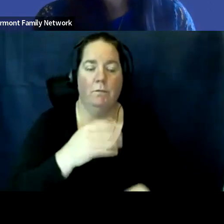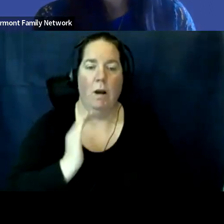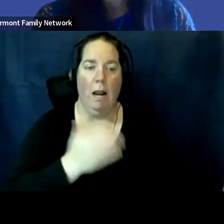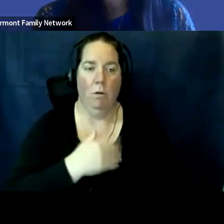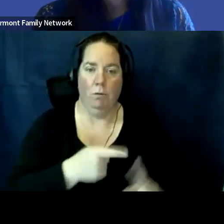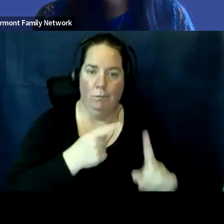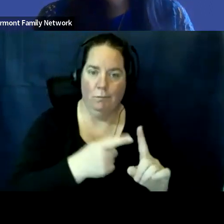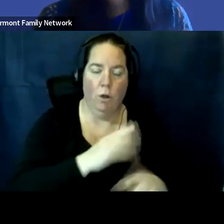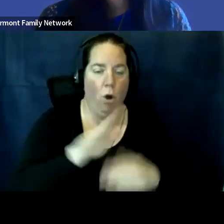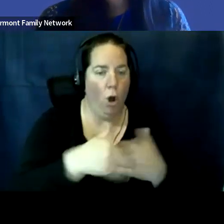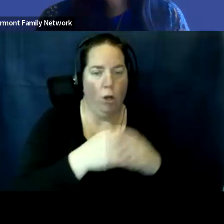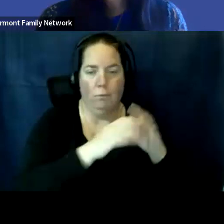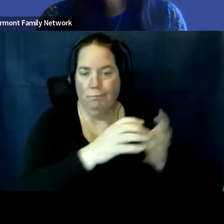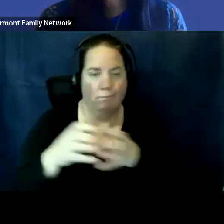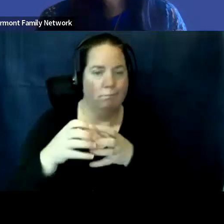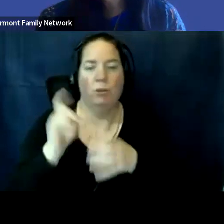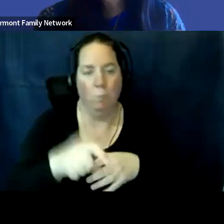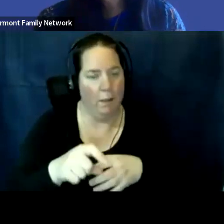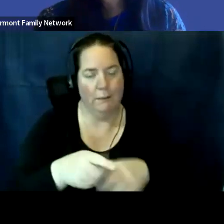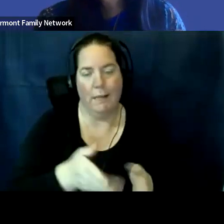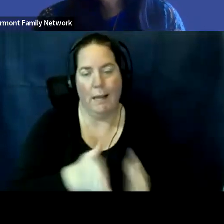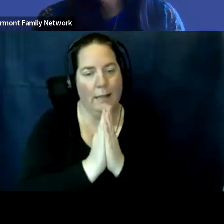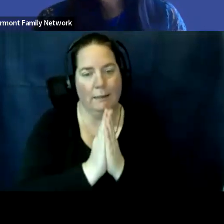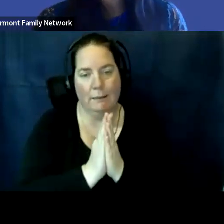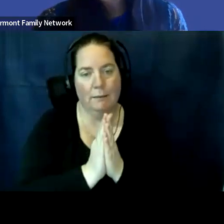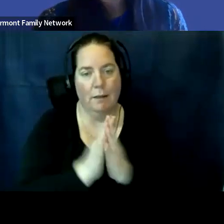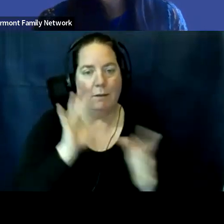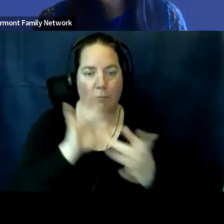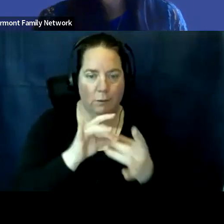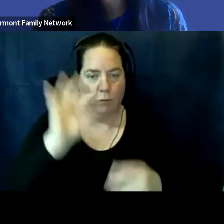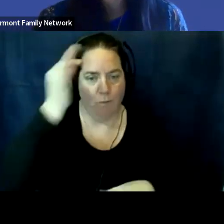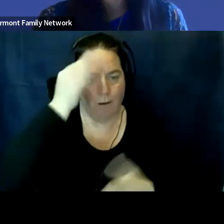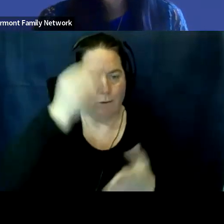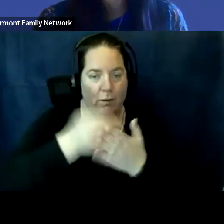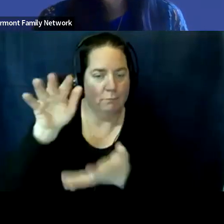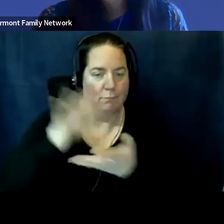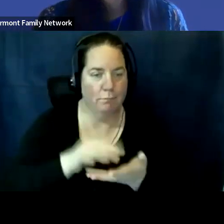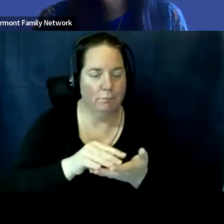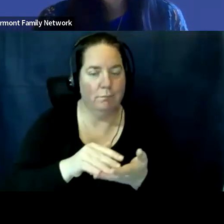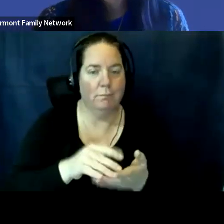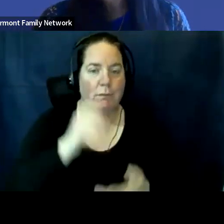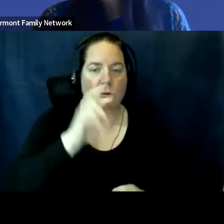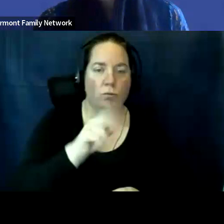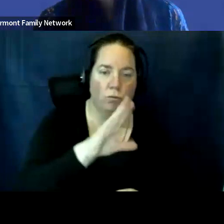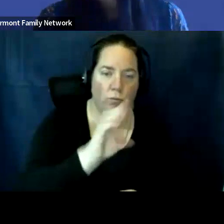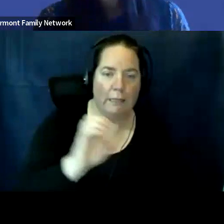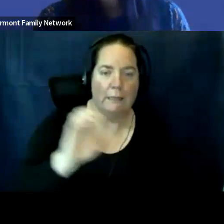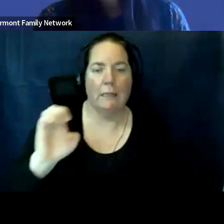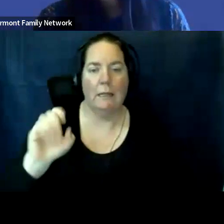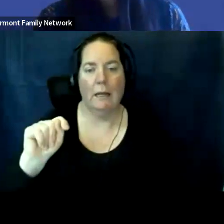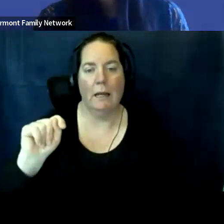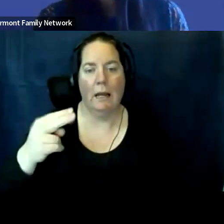all entities are required to ask about a person's race and ethnicity. Thank